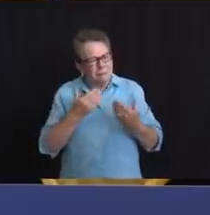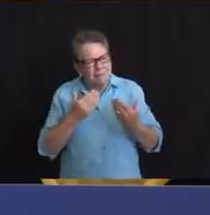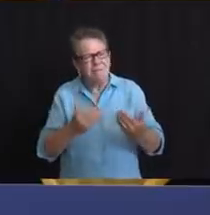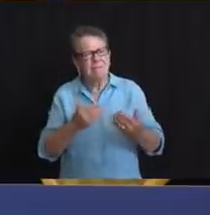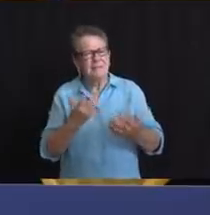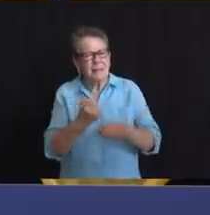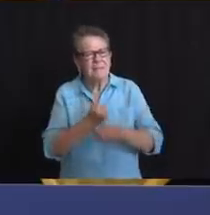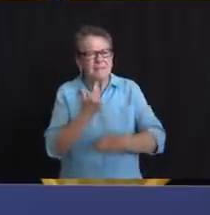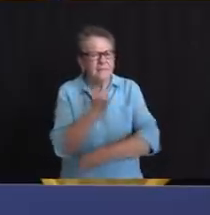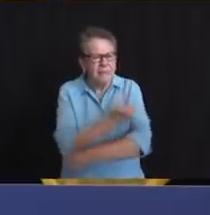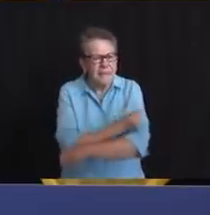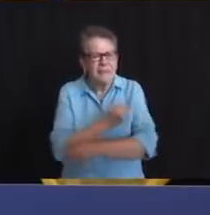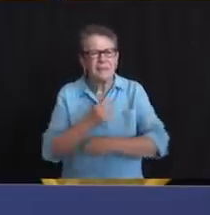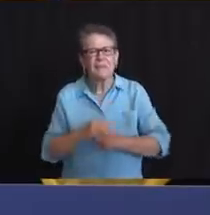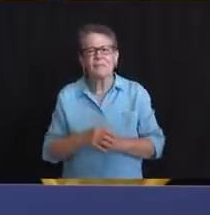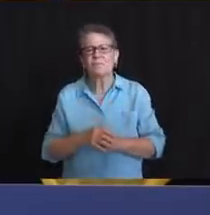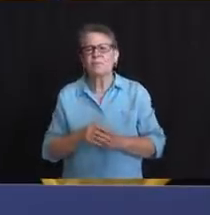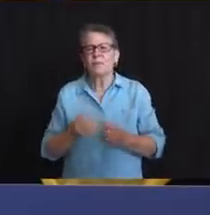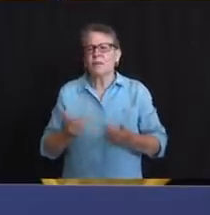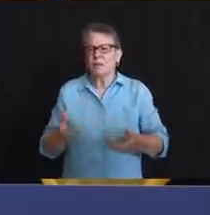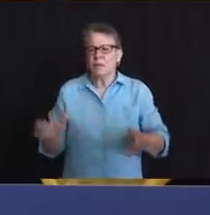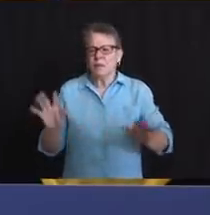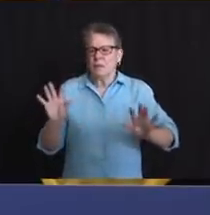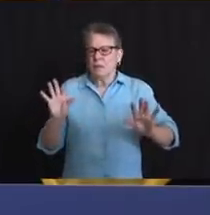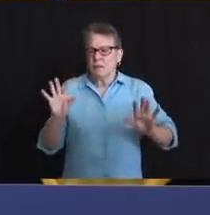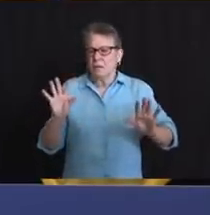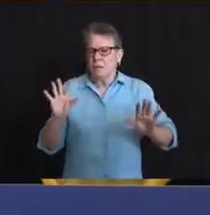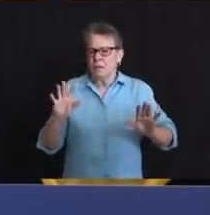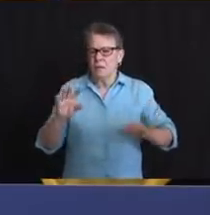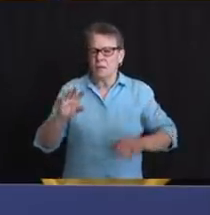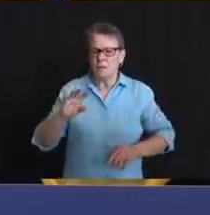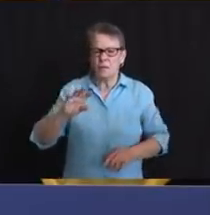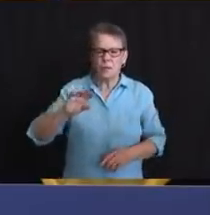first press conference since we started that you didn't answer a question.